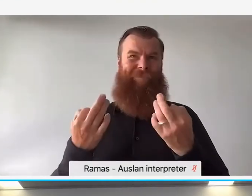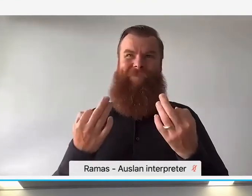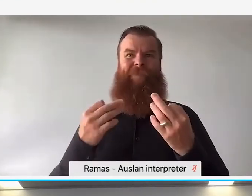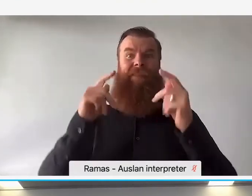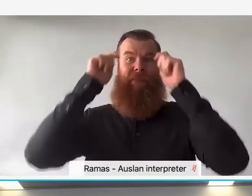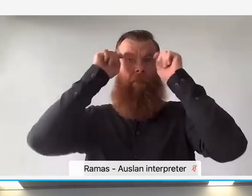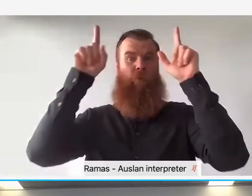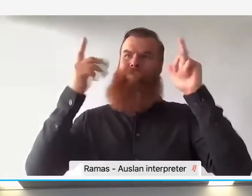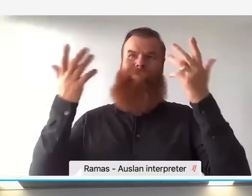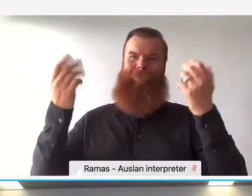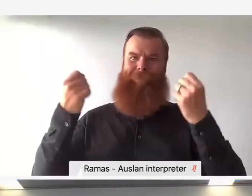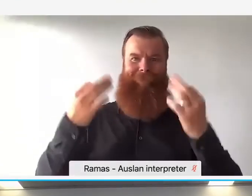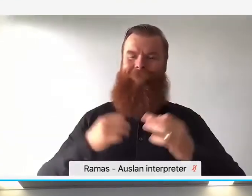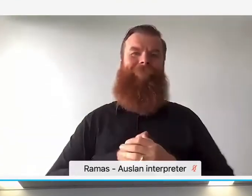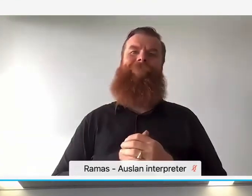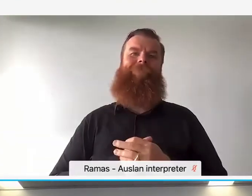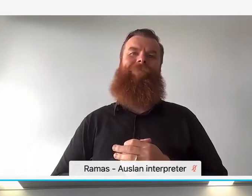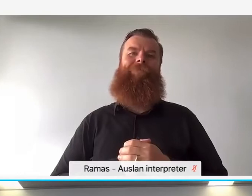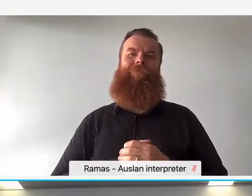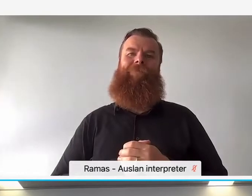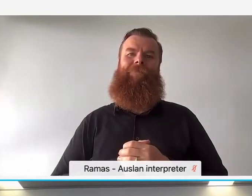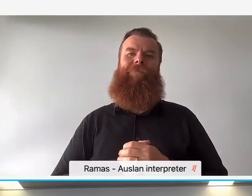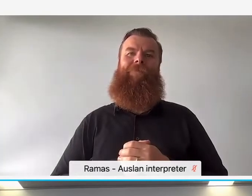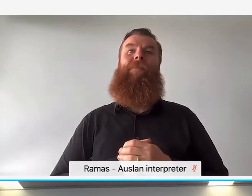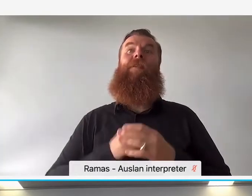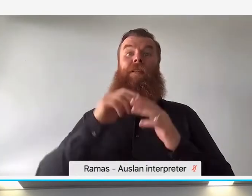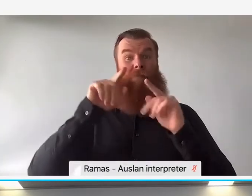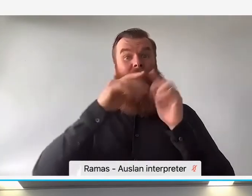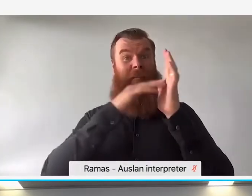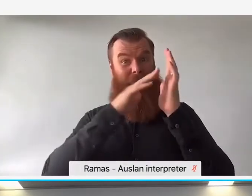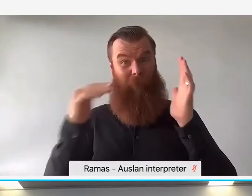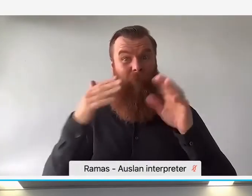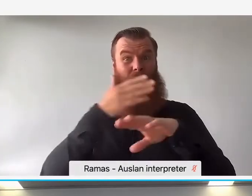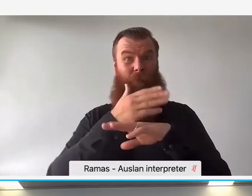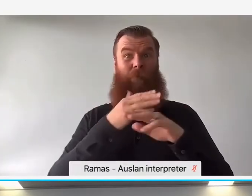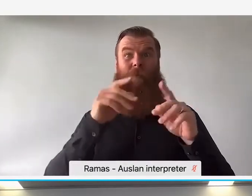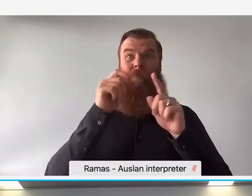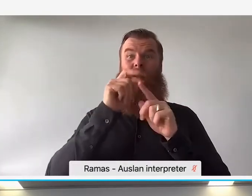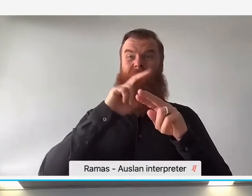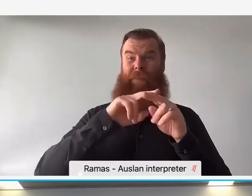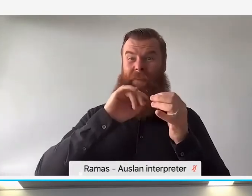The key industries for the whole of the PLF have covered